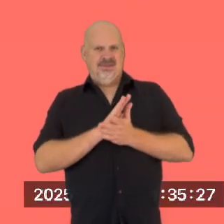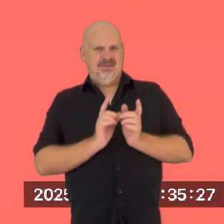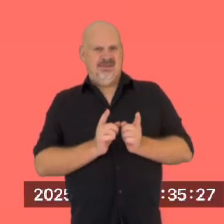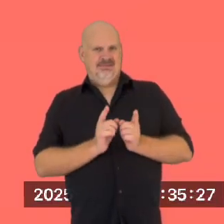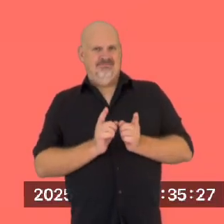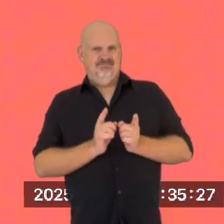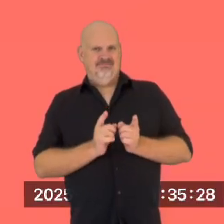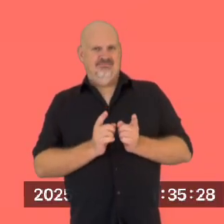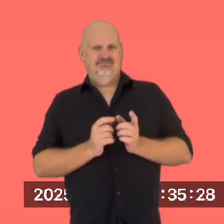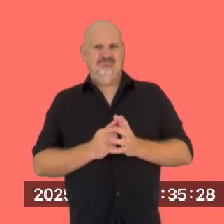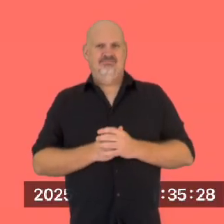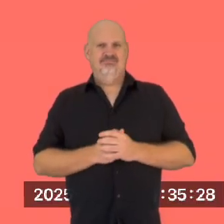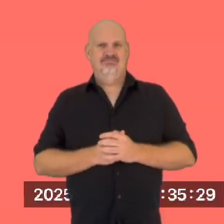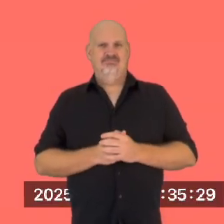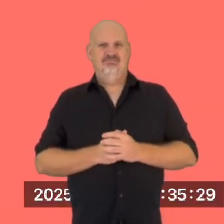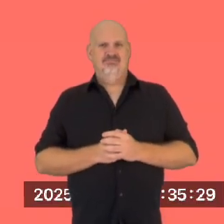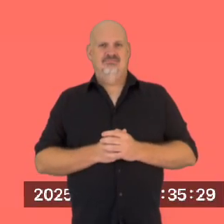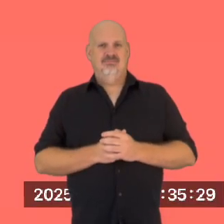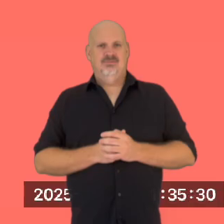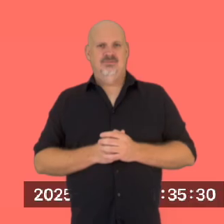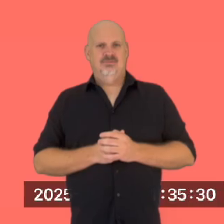happy about how that's all looking.